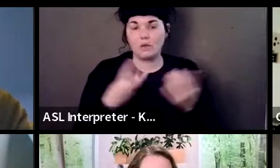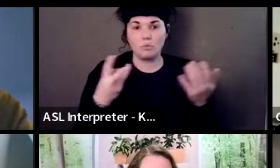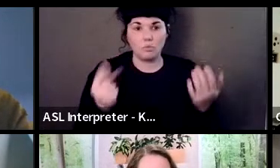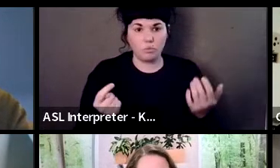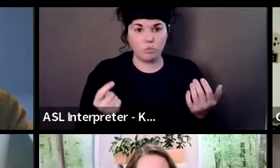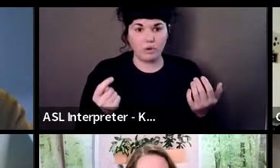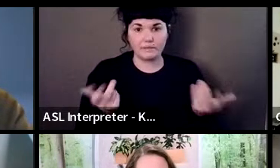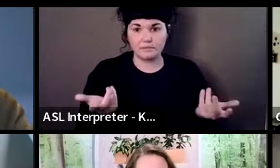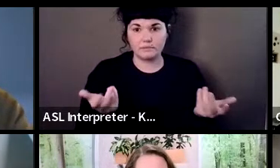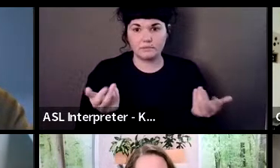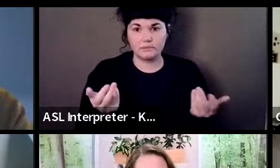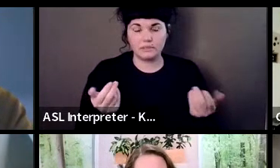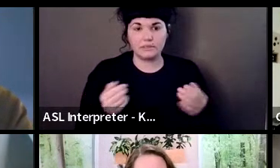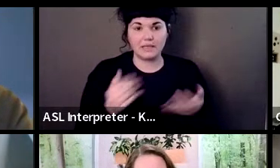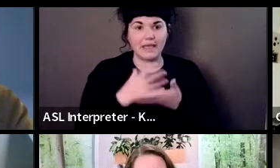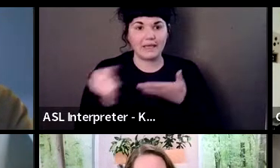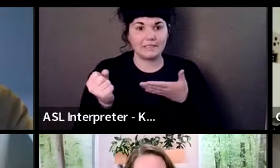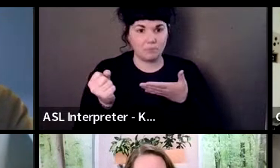what does expire mean?